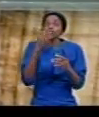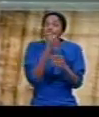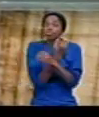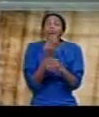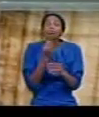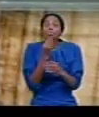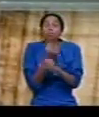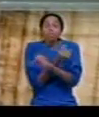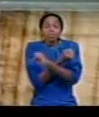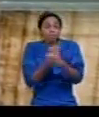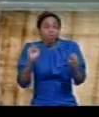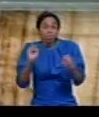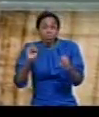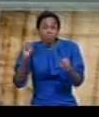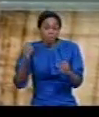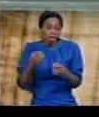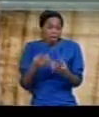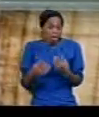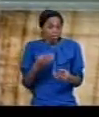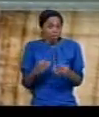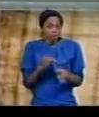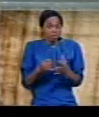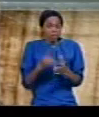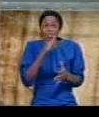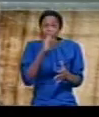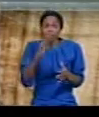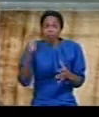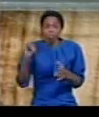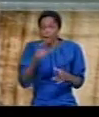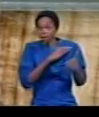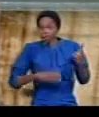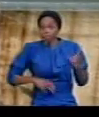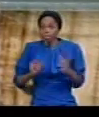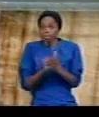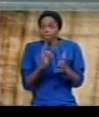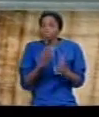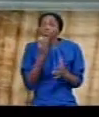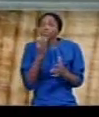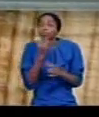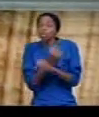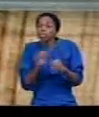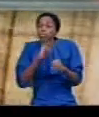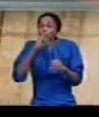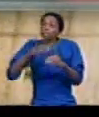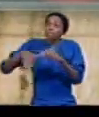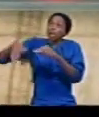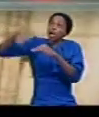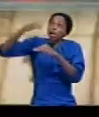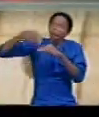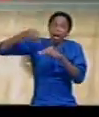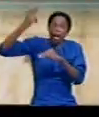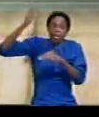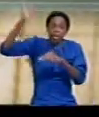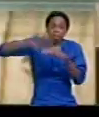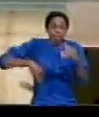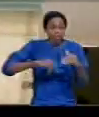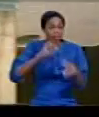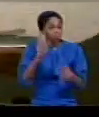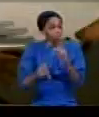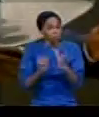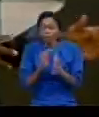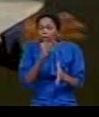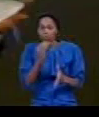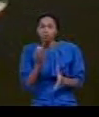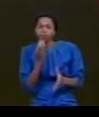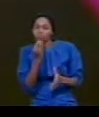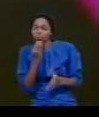it is by Christ that the Jews are higher, that the Gentiles were born again. And so he left